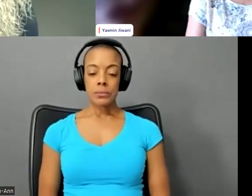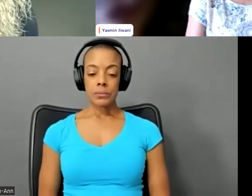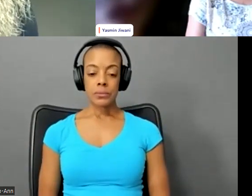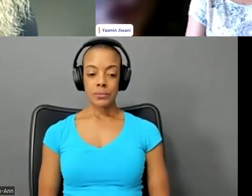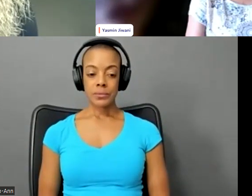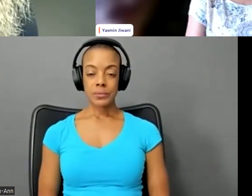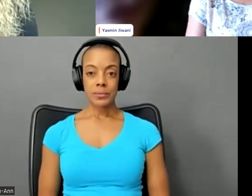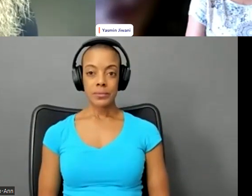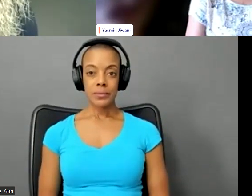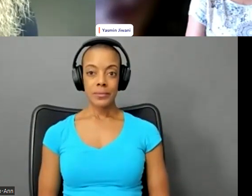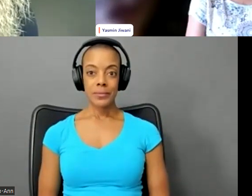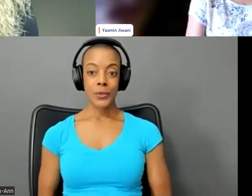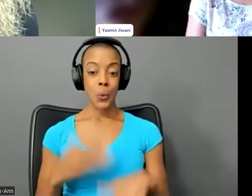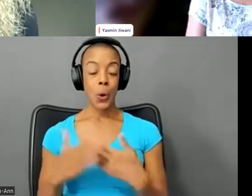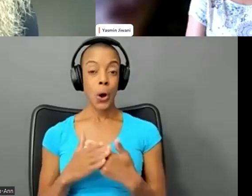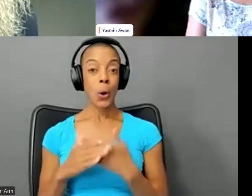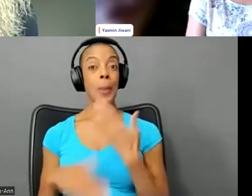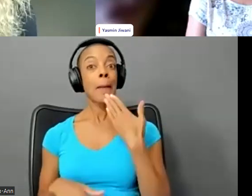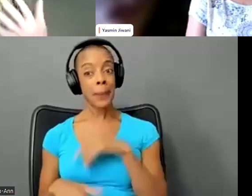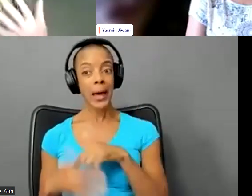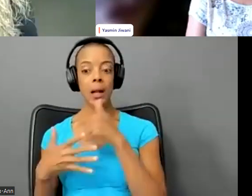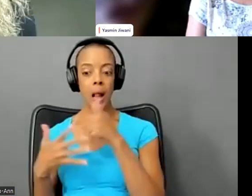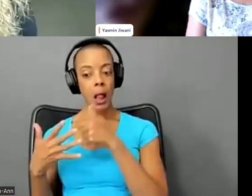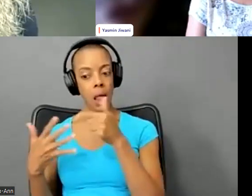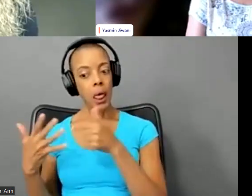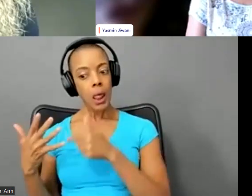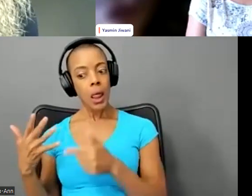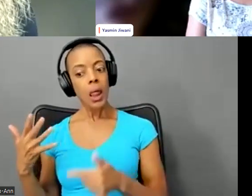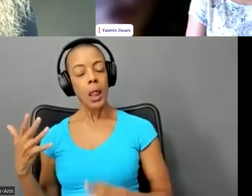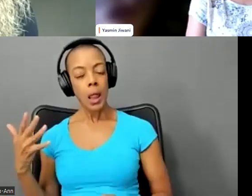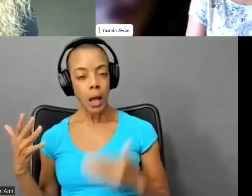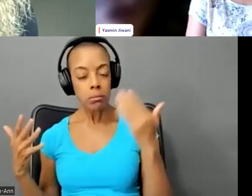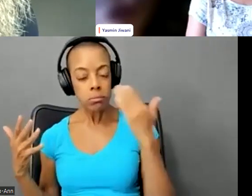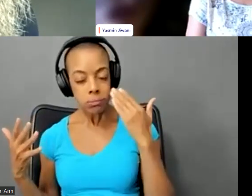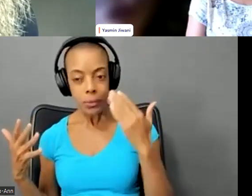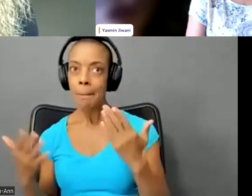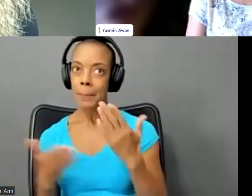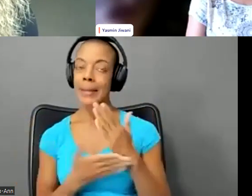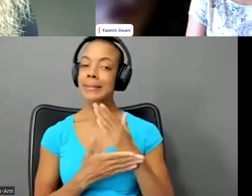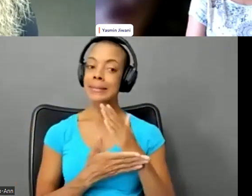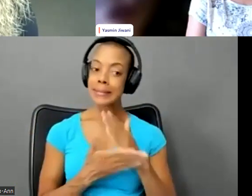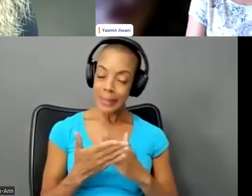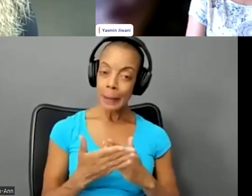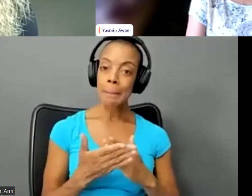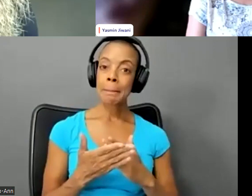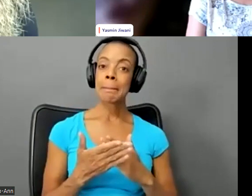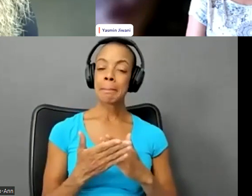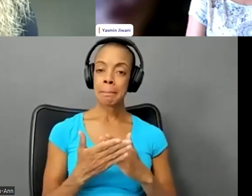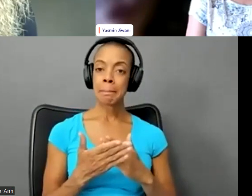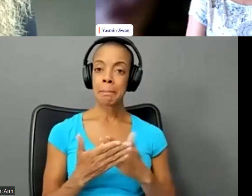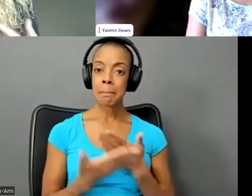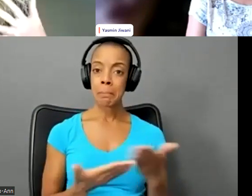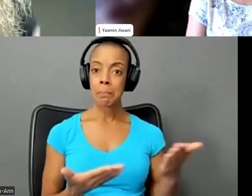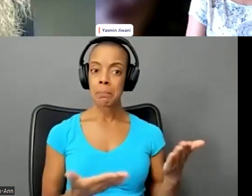things I've said, I do think there are some things that we've maybe seen that, again, that have you